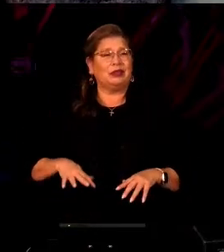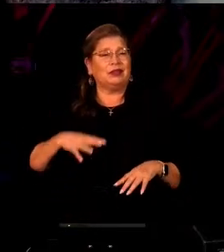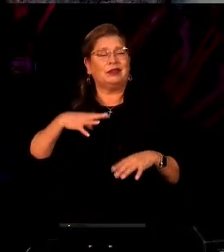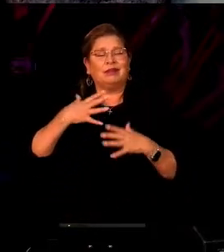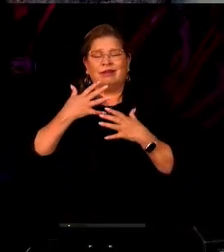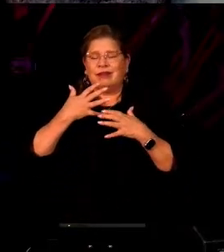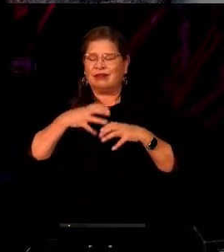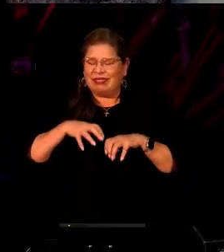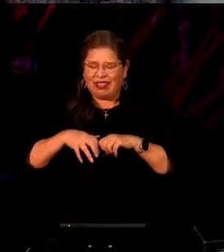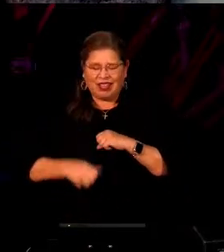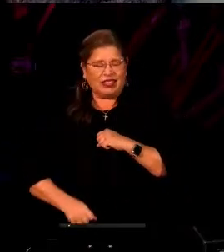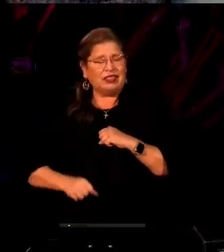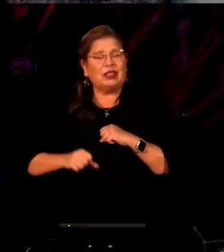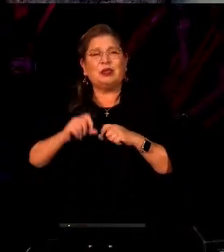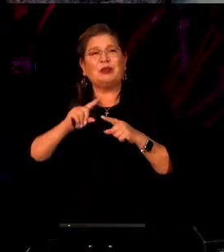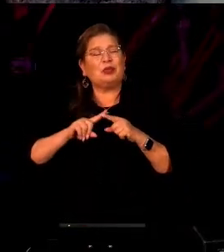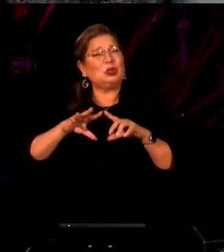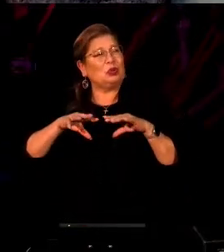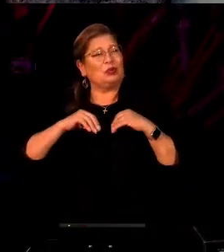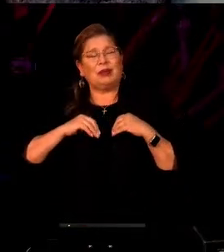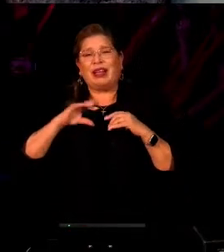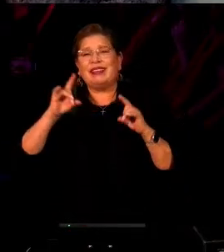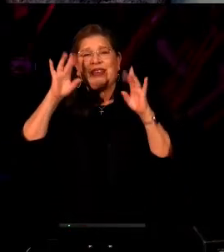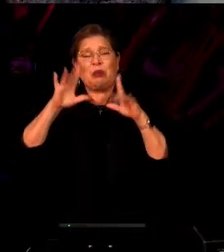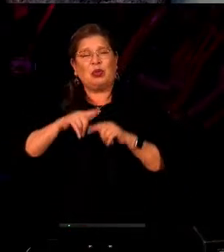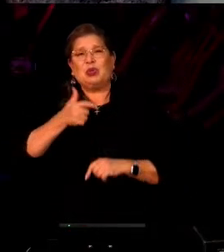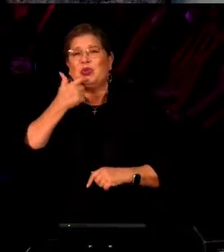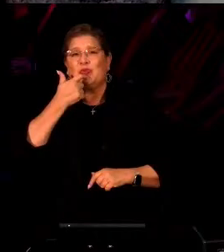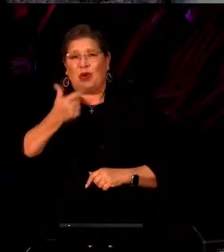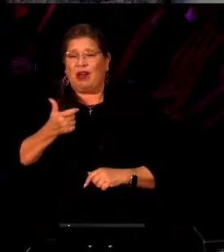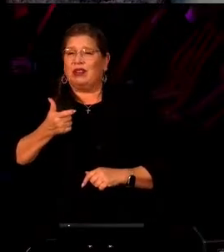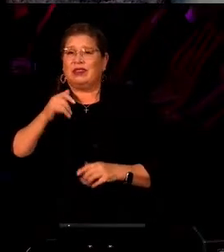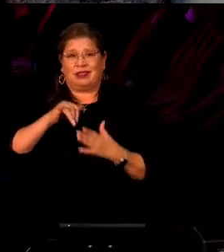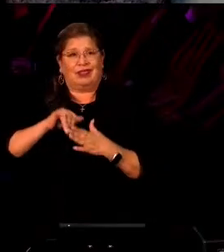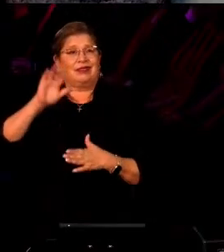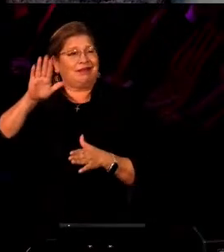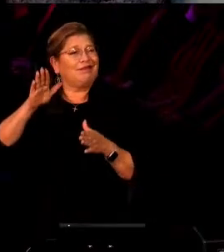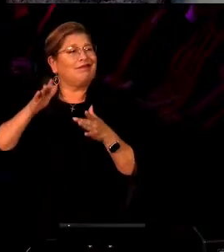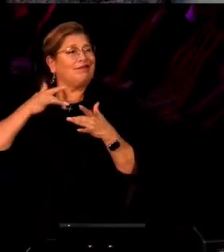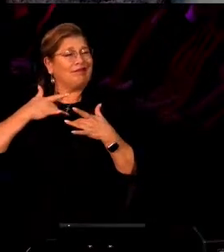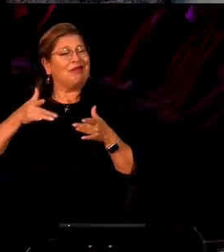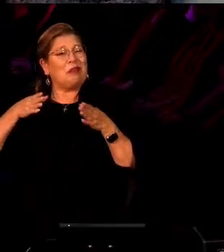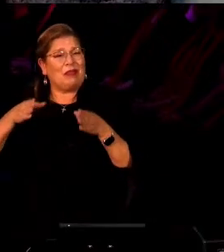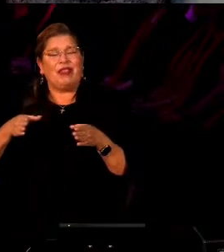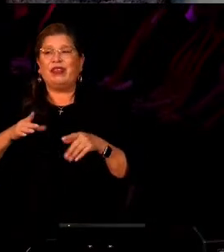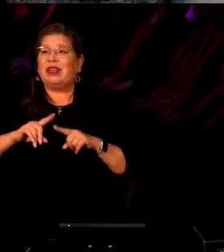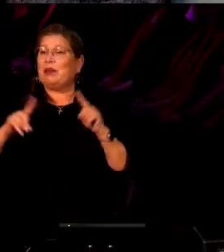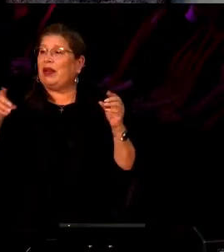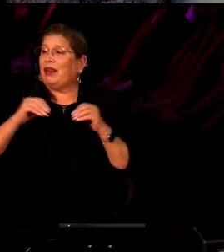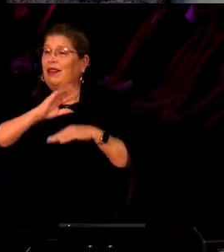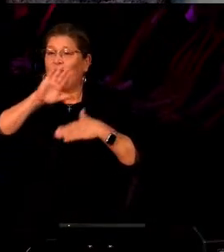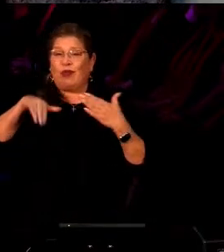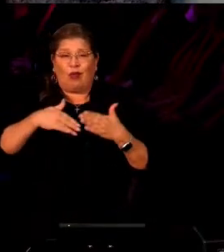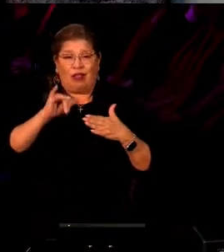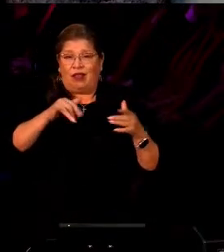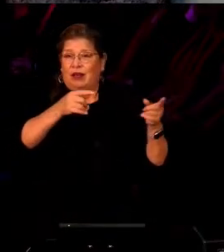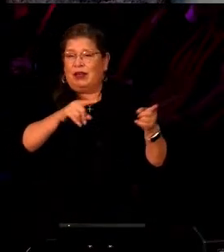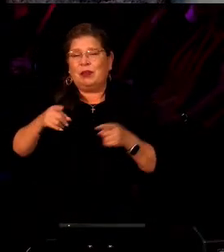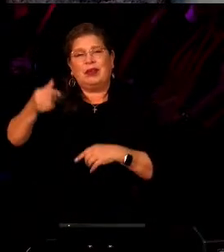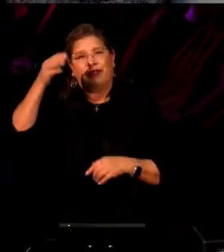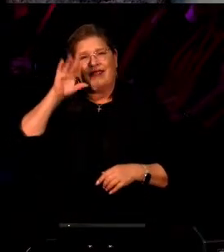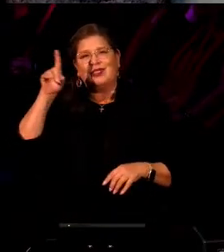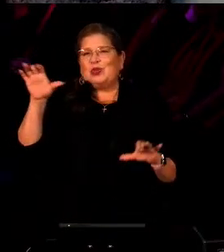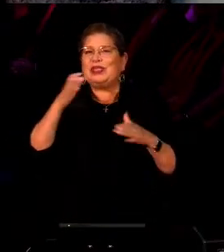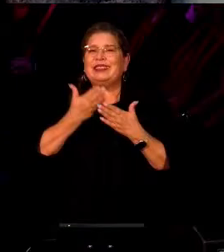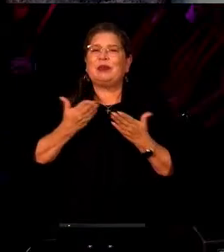to bear, and terrible to watch. This was the method. But in all of this, God is doing